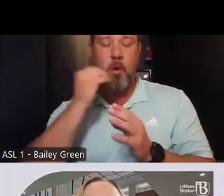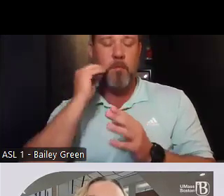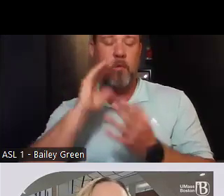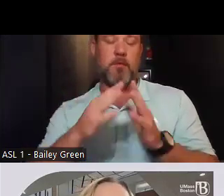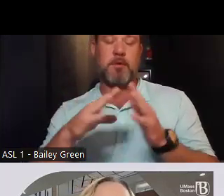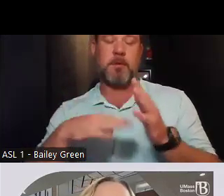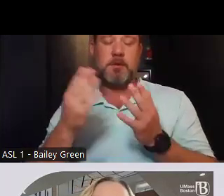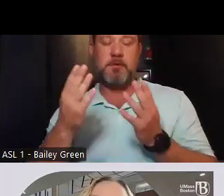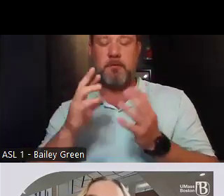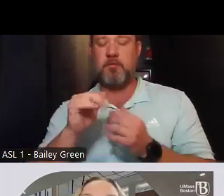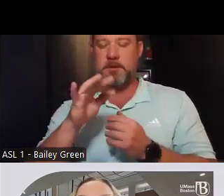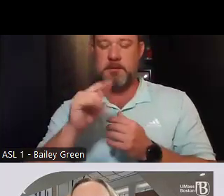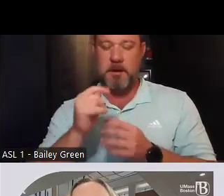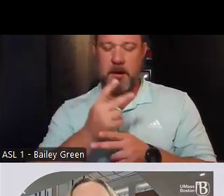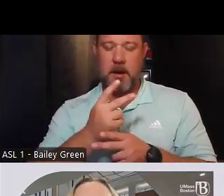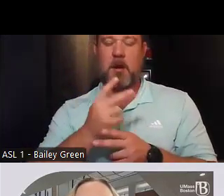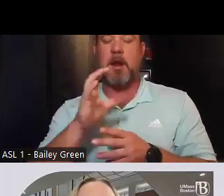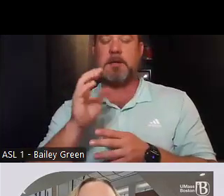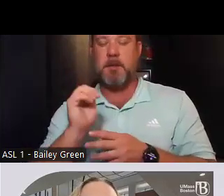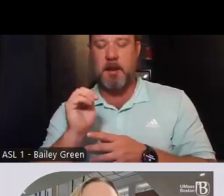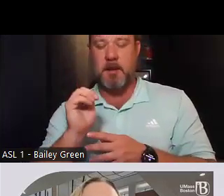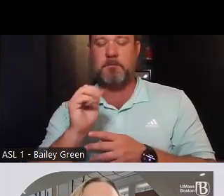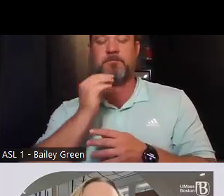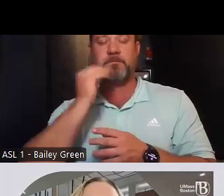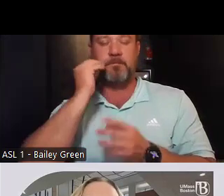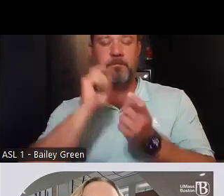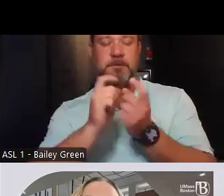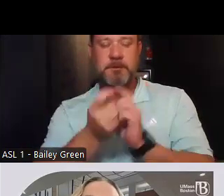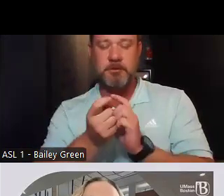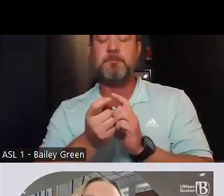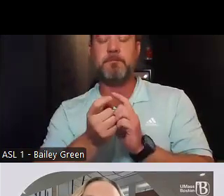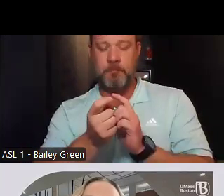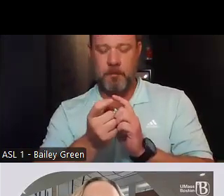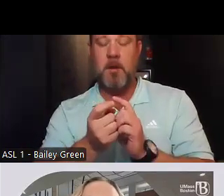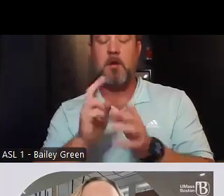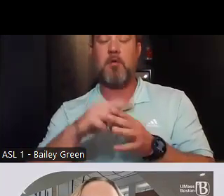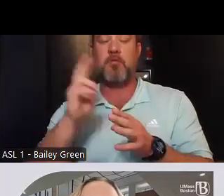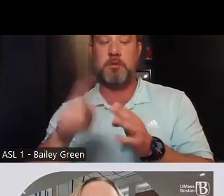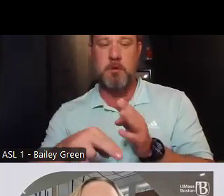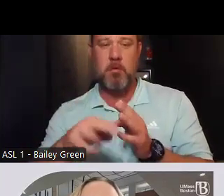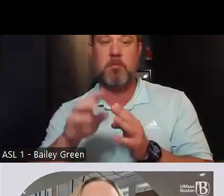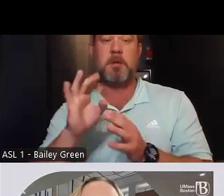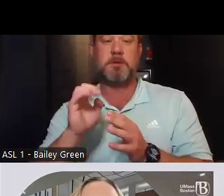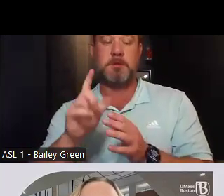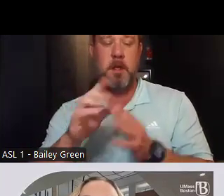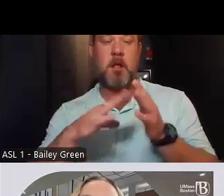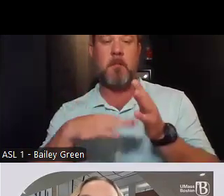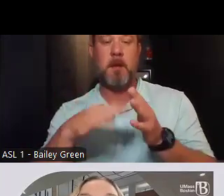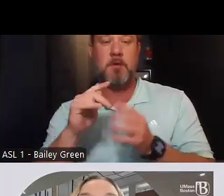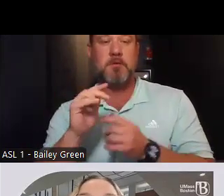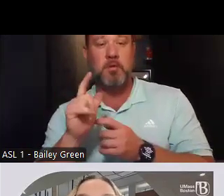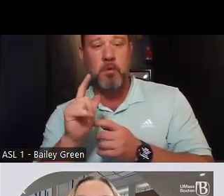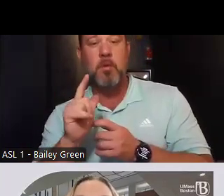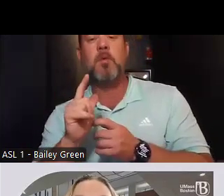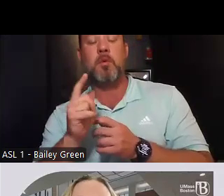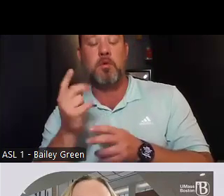services like respite care, case management, and home modifications. And the result is an Excel-based tool that allows